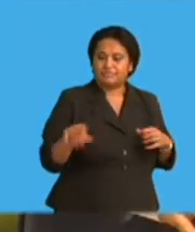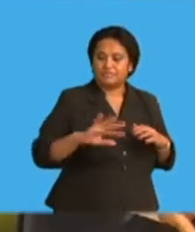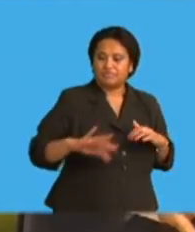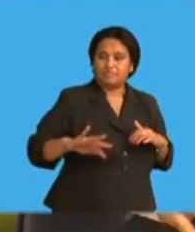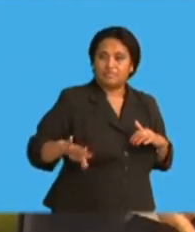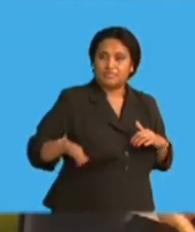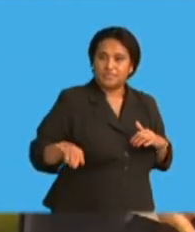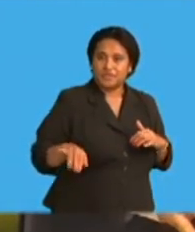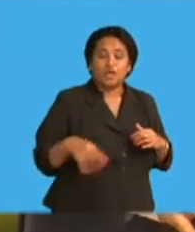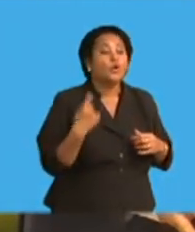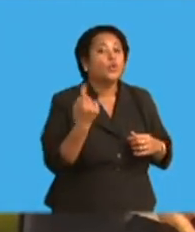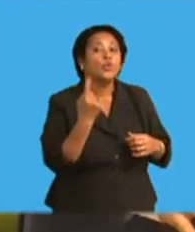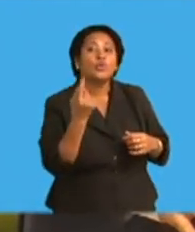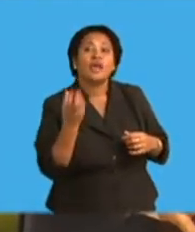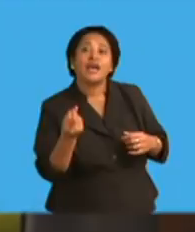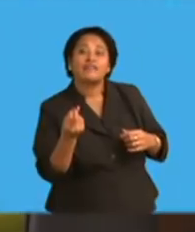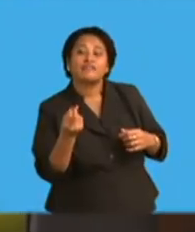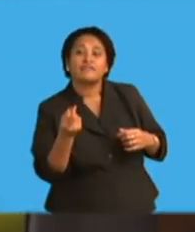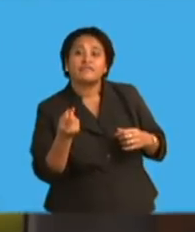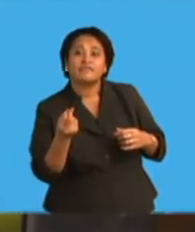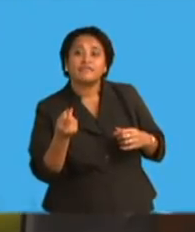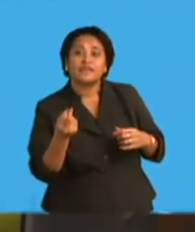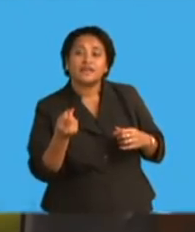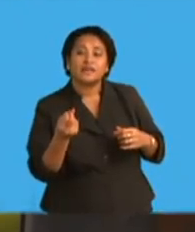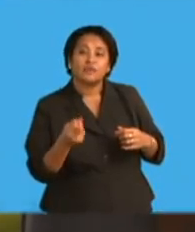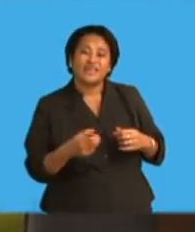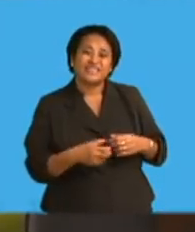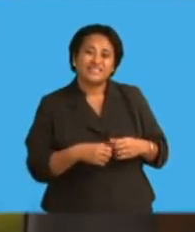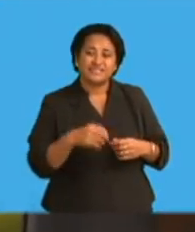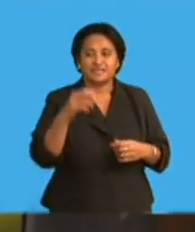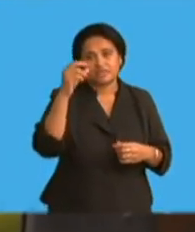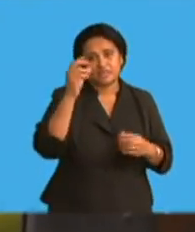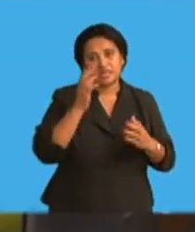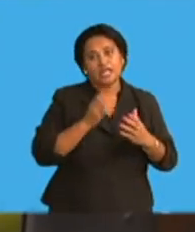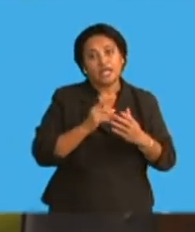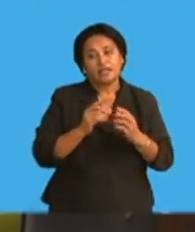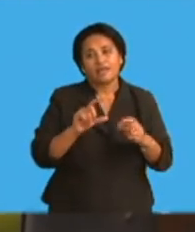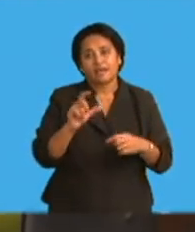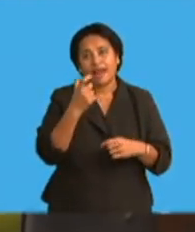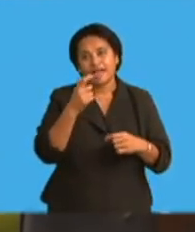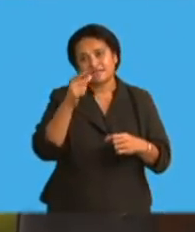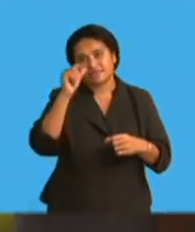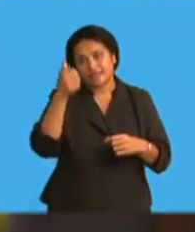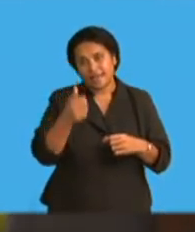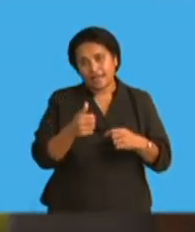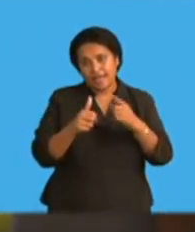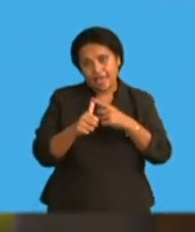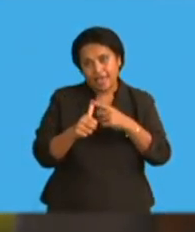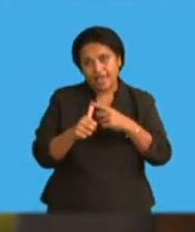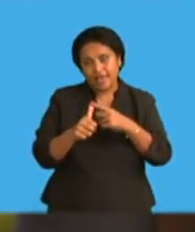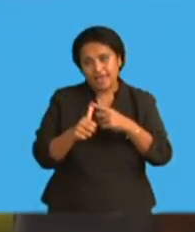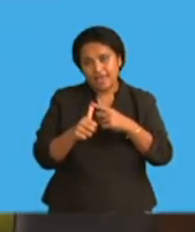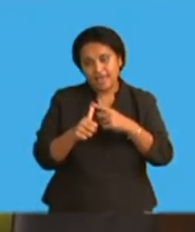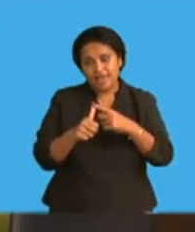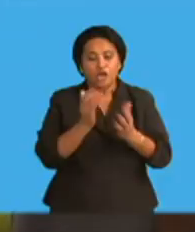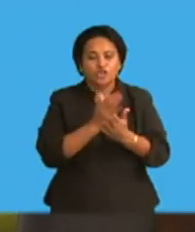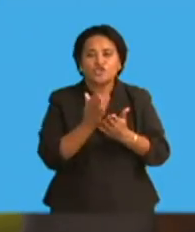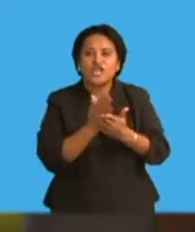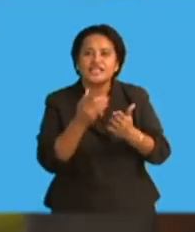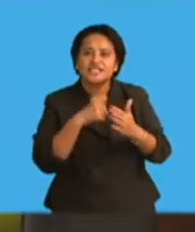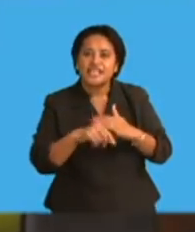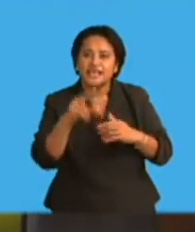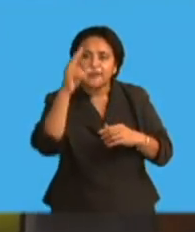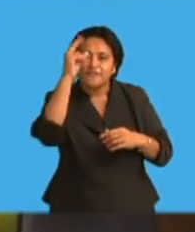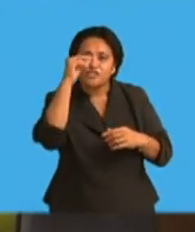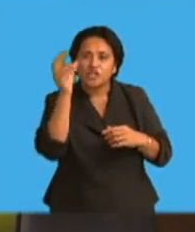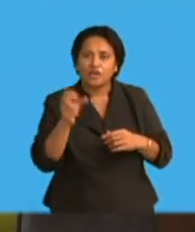Fijian holdings? Who got the Class A shares? The elites got the Class A shares. Who got the Class B shares? The provinces